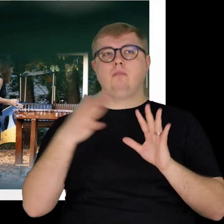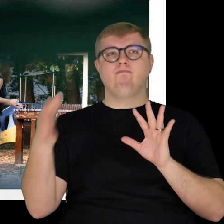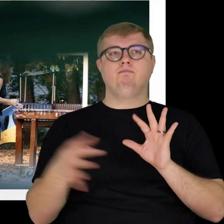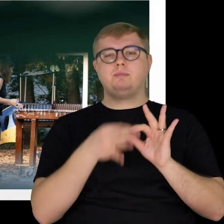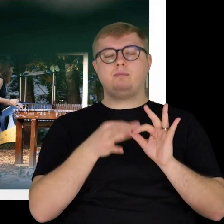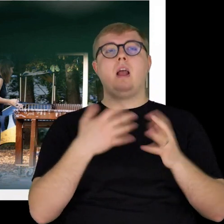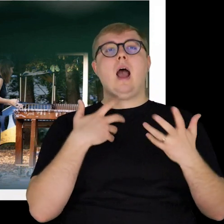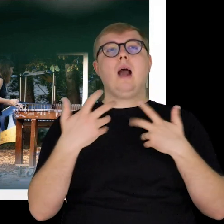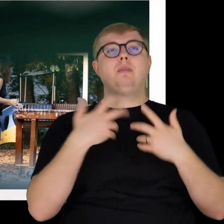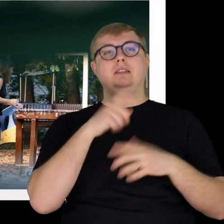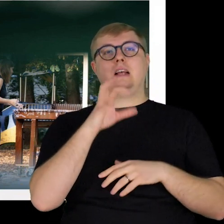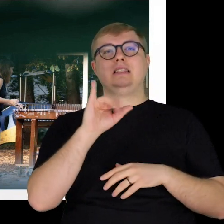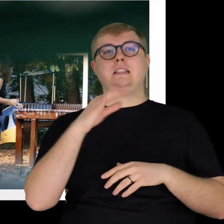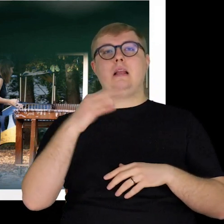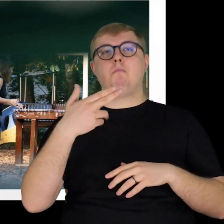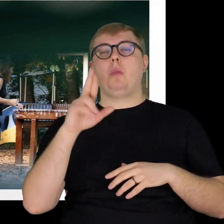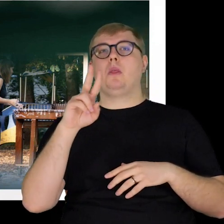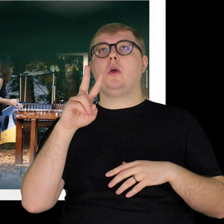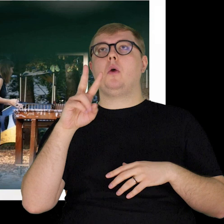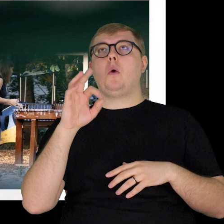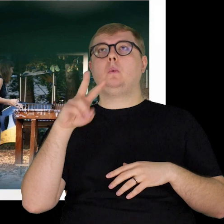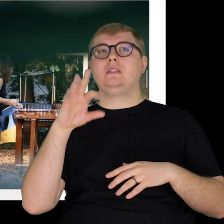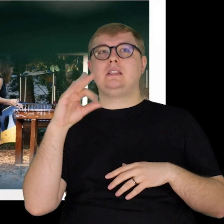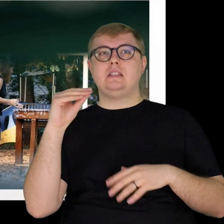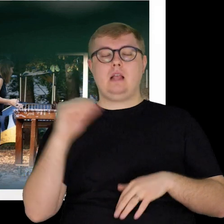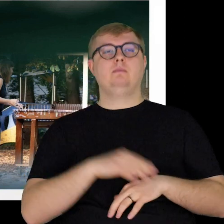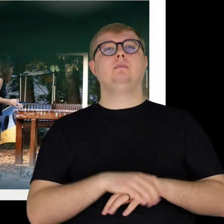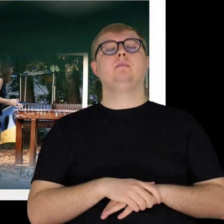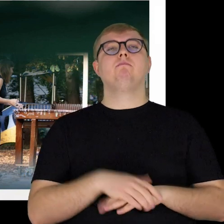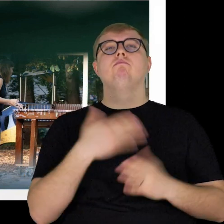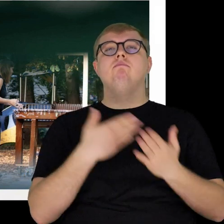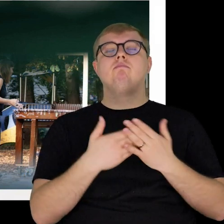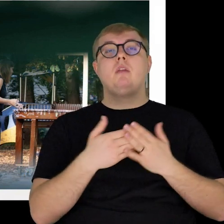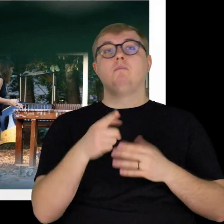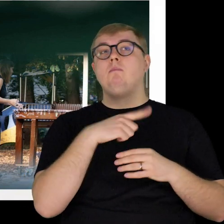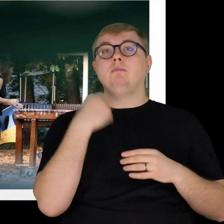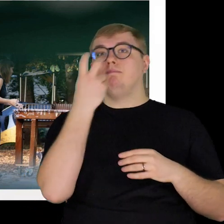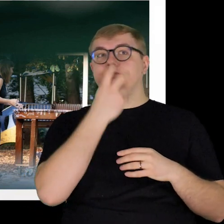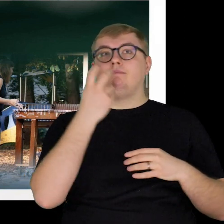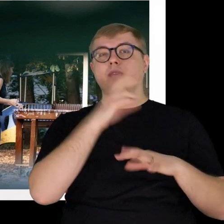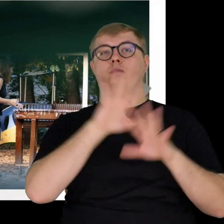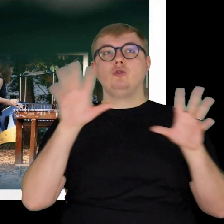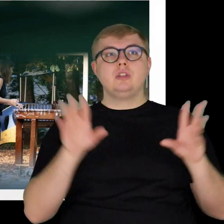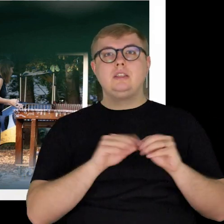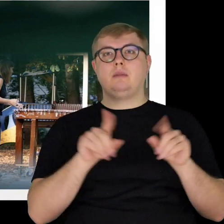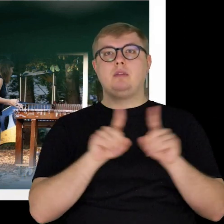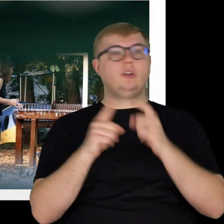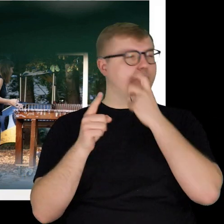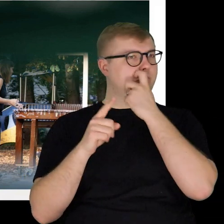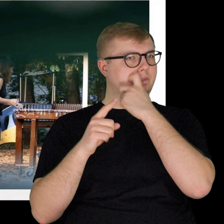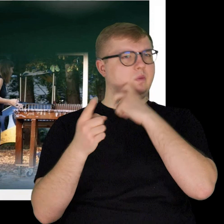artist Simone Rueß, because we were interested, or we are all interested basically in thinking